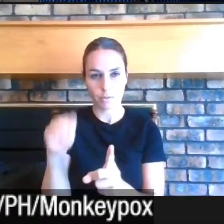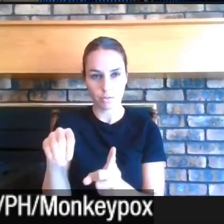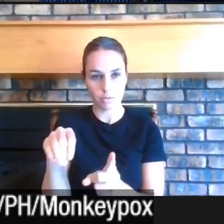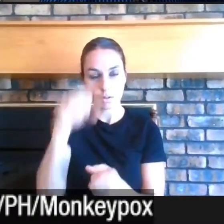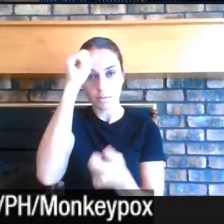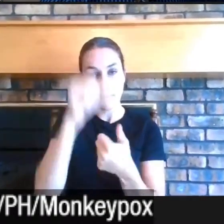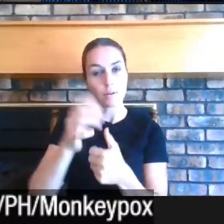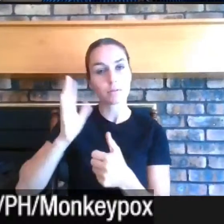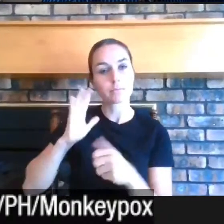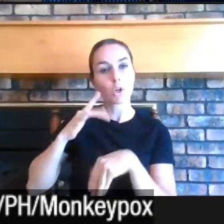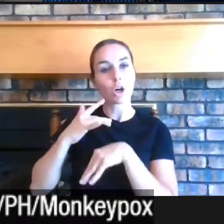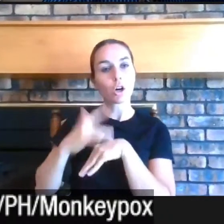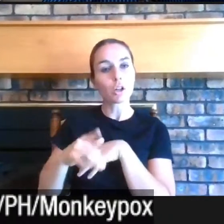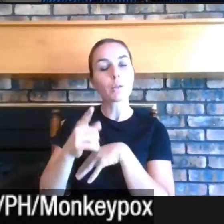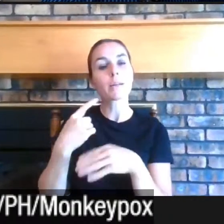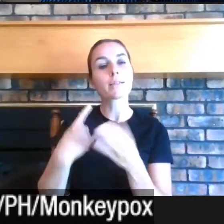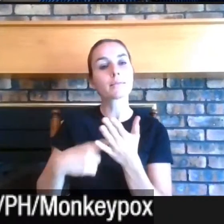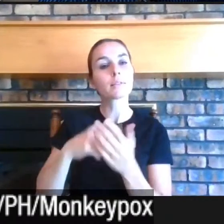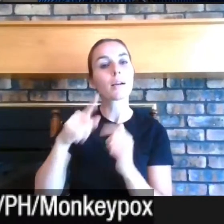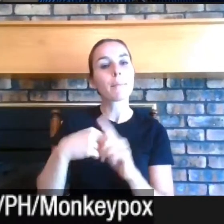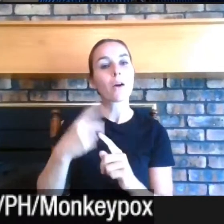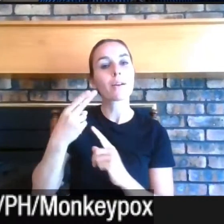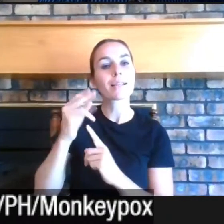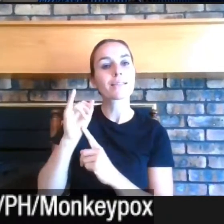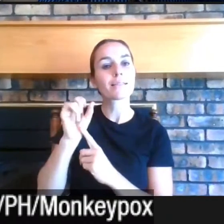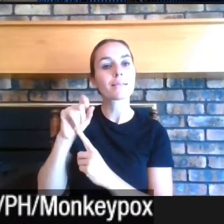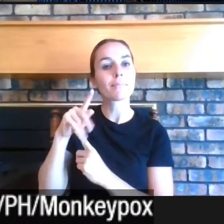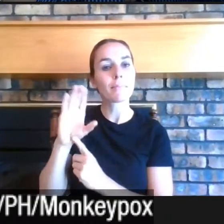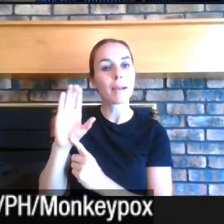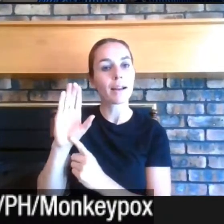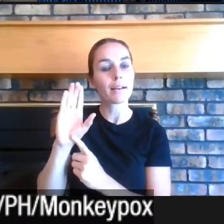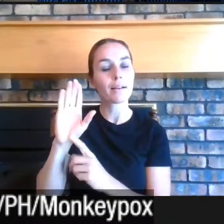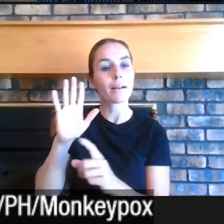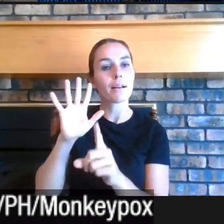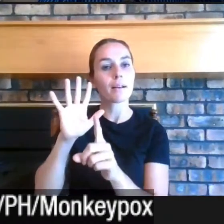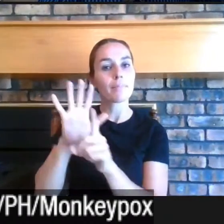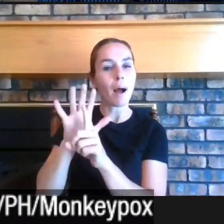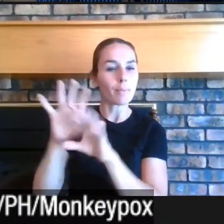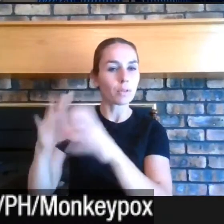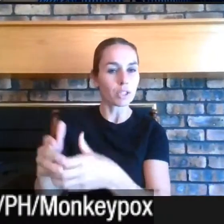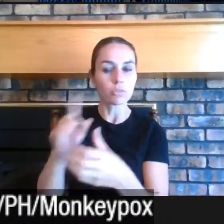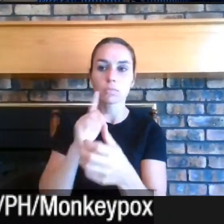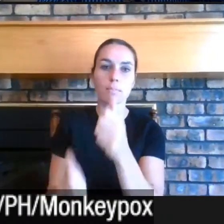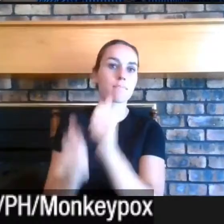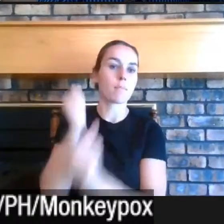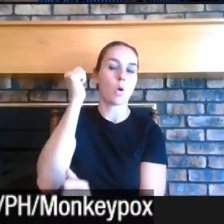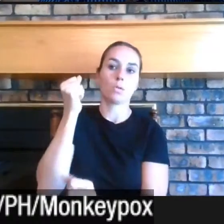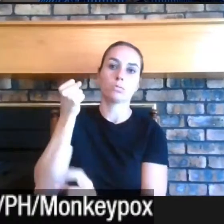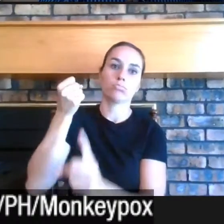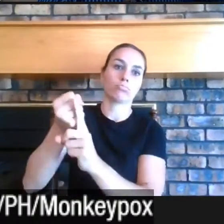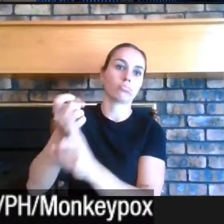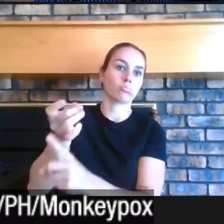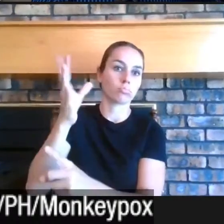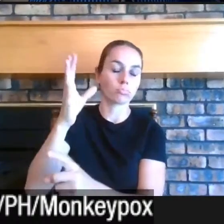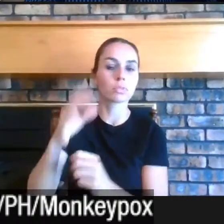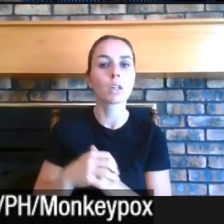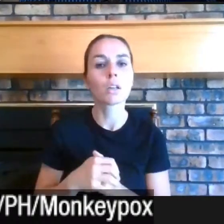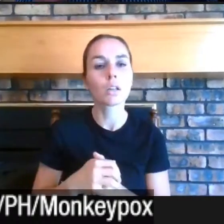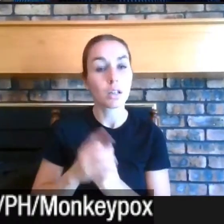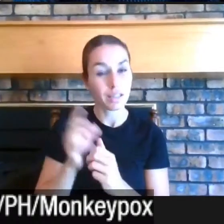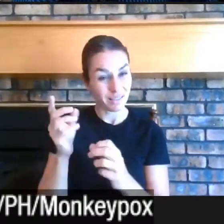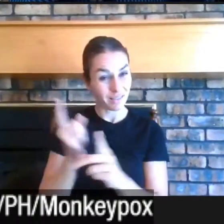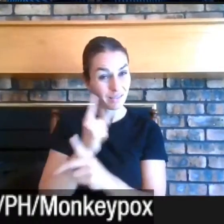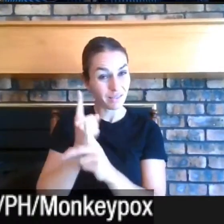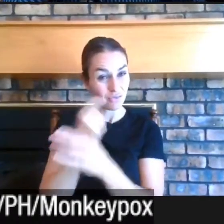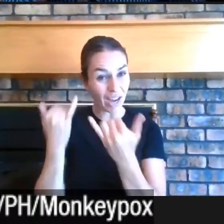spoke about the Hispanic population being the most affected group. Is that accurate to say?